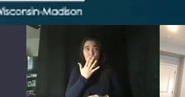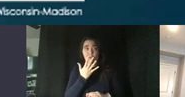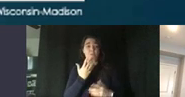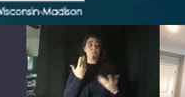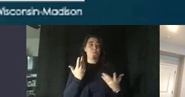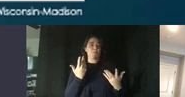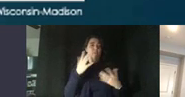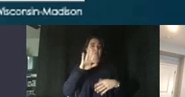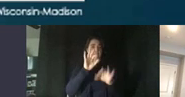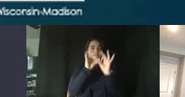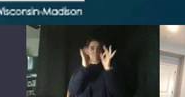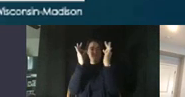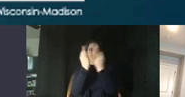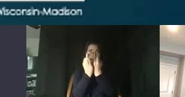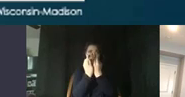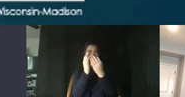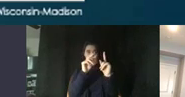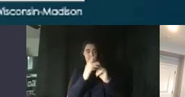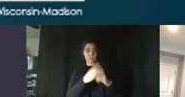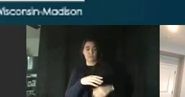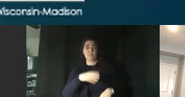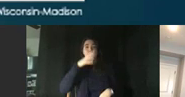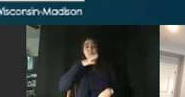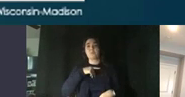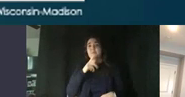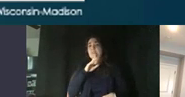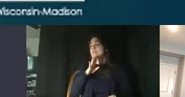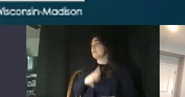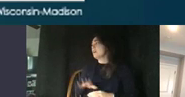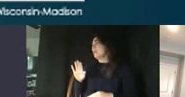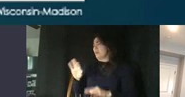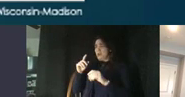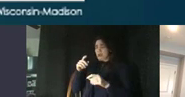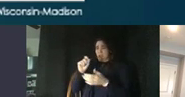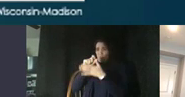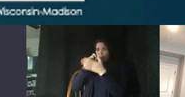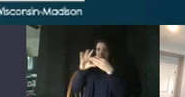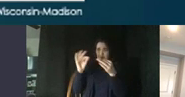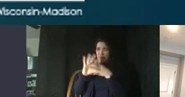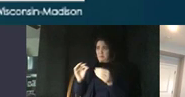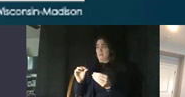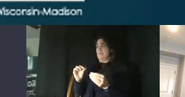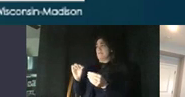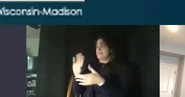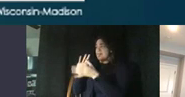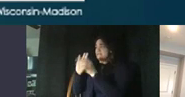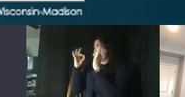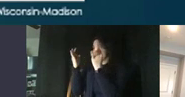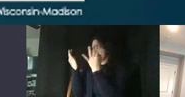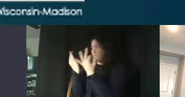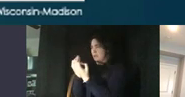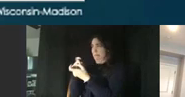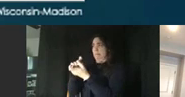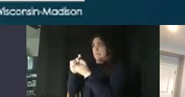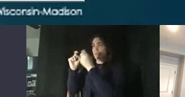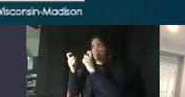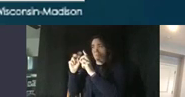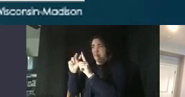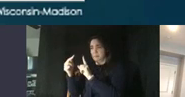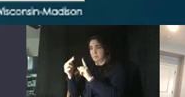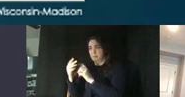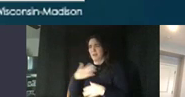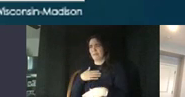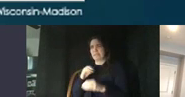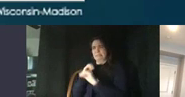So she has written that their family changed their perspective, but I would love that clarification as well. Because